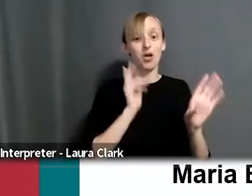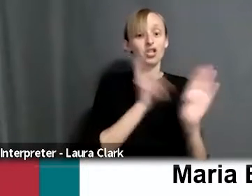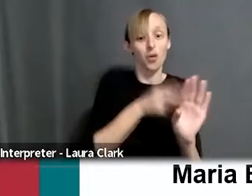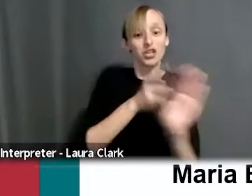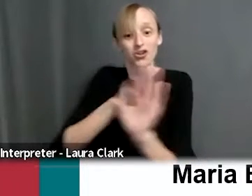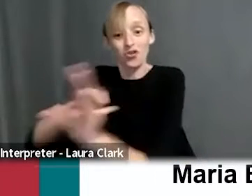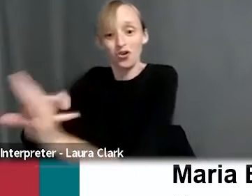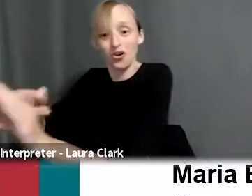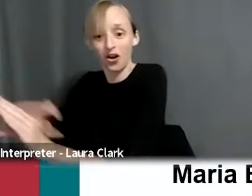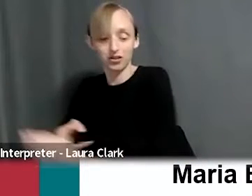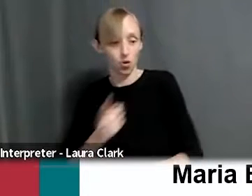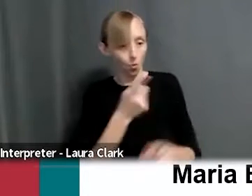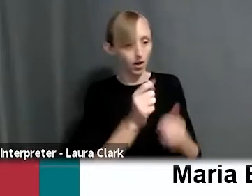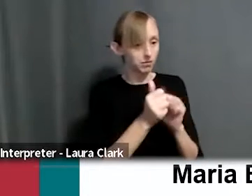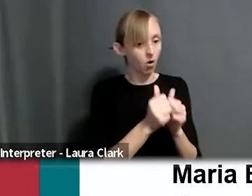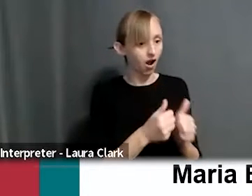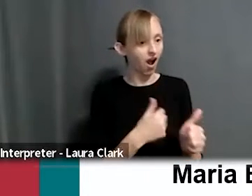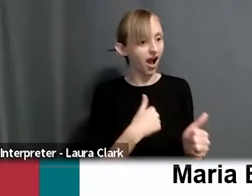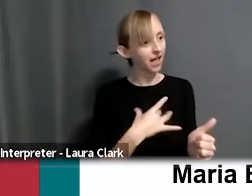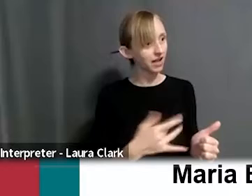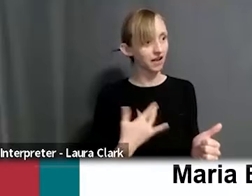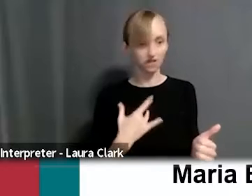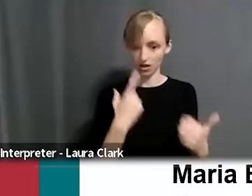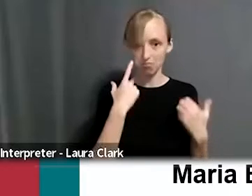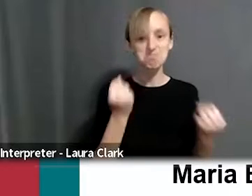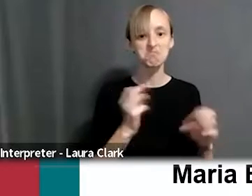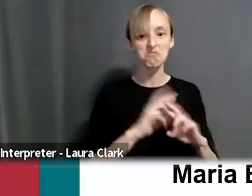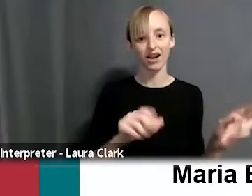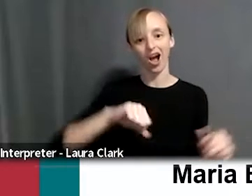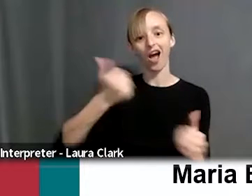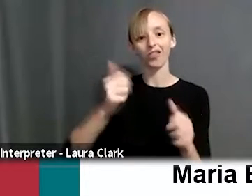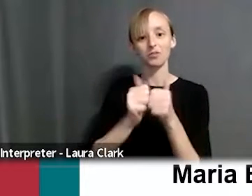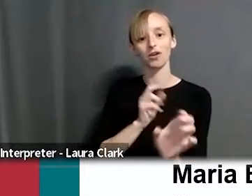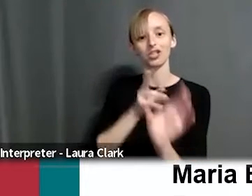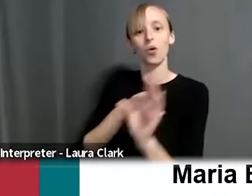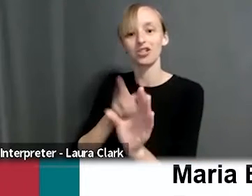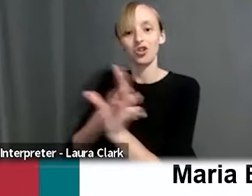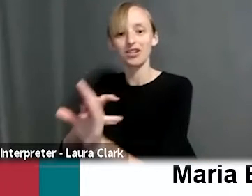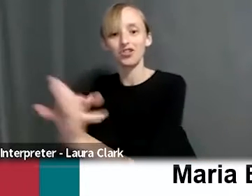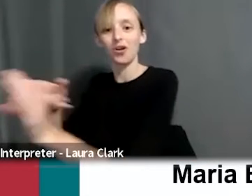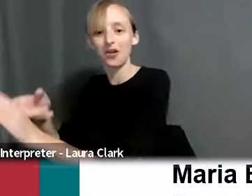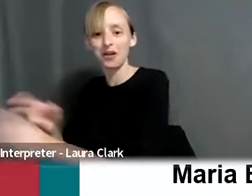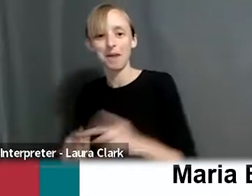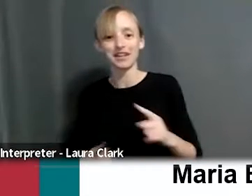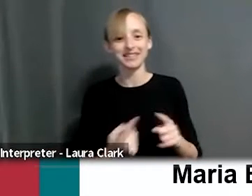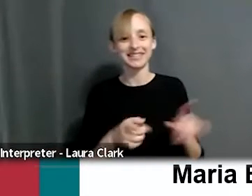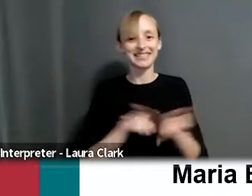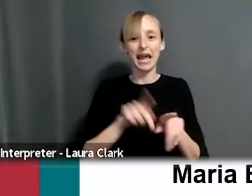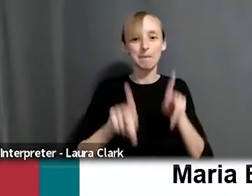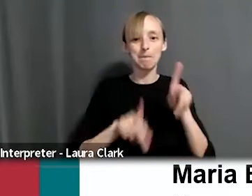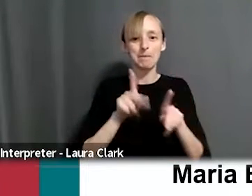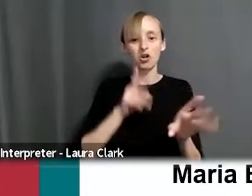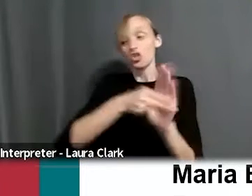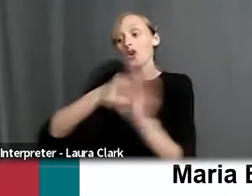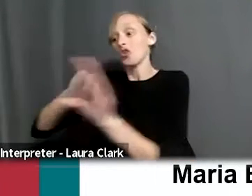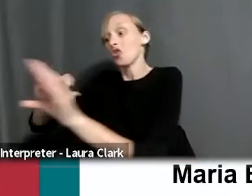they play one sport, they're pretty confident to play all of the sports. And then it kind of like dilutes everything that we're offering, because everybody wants to